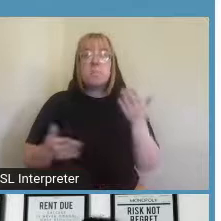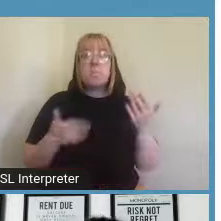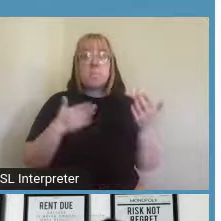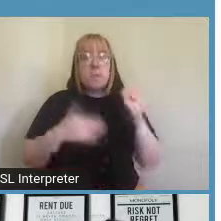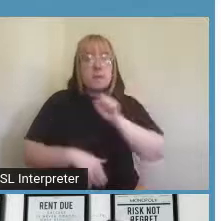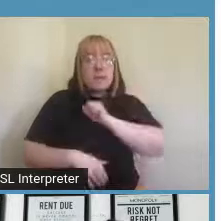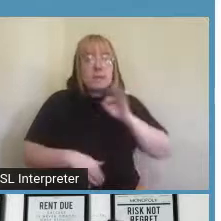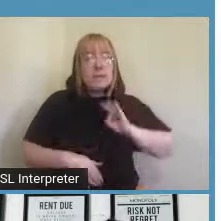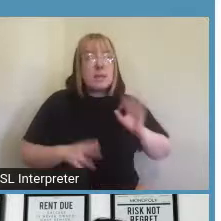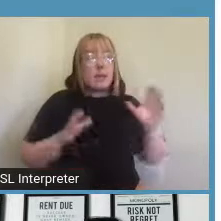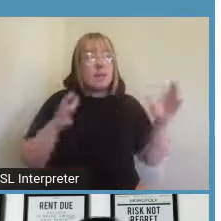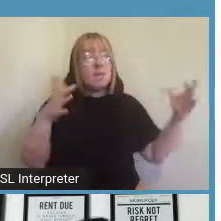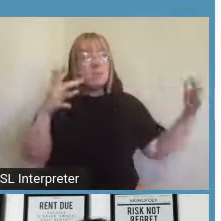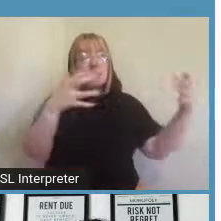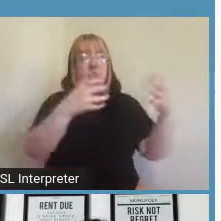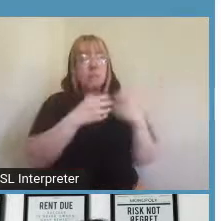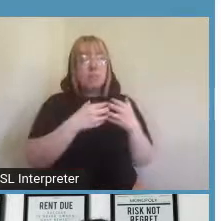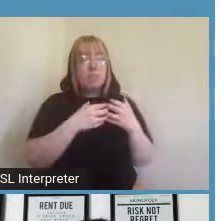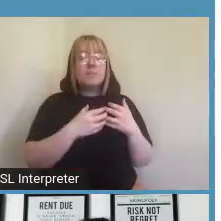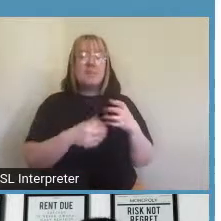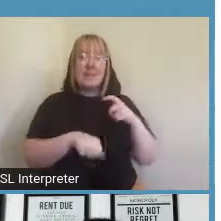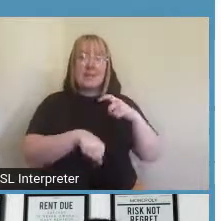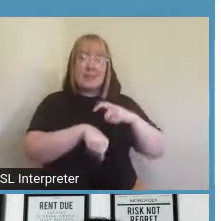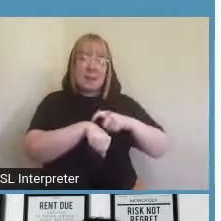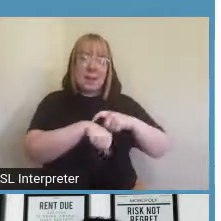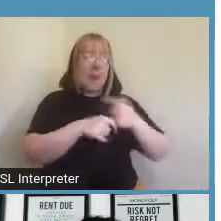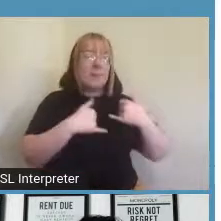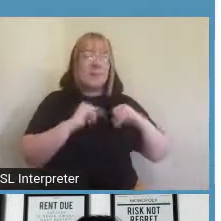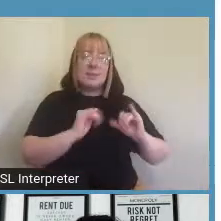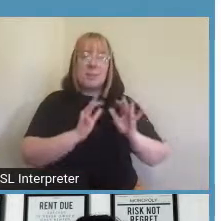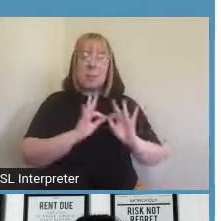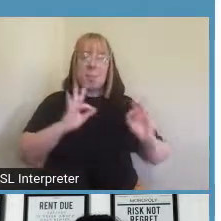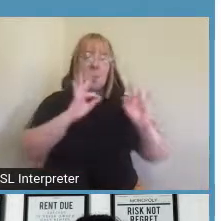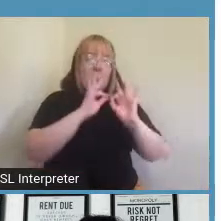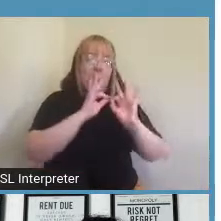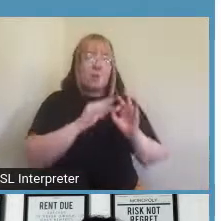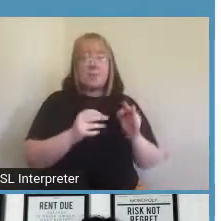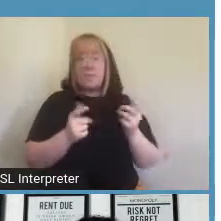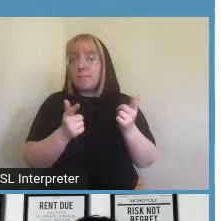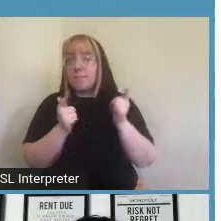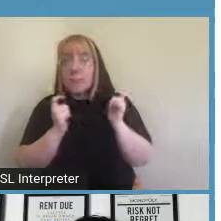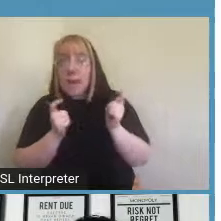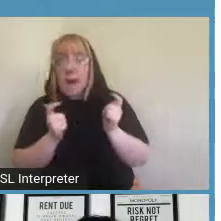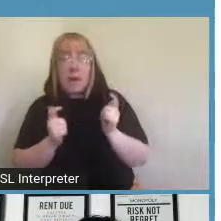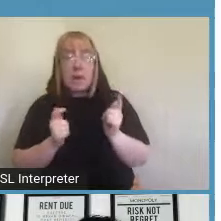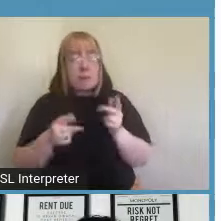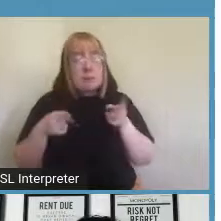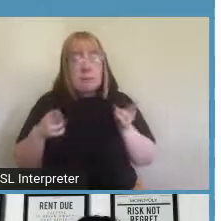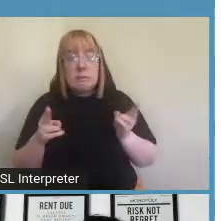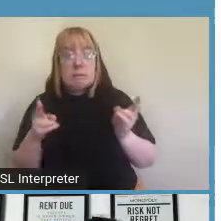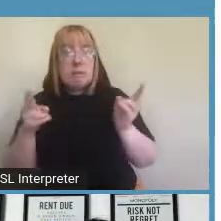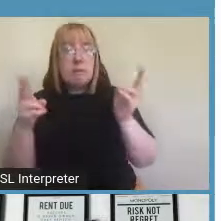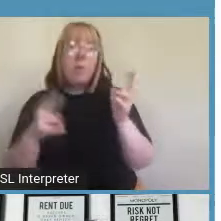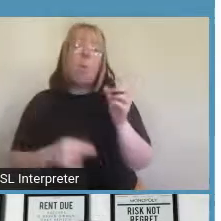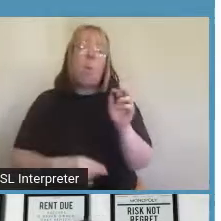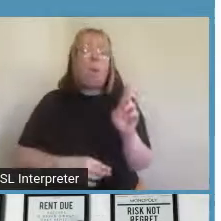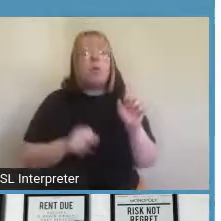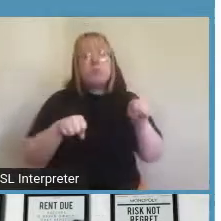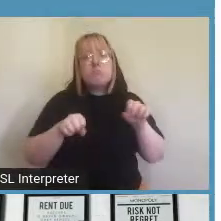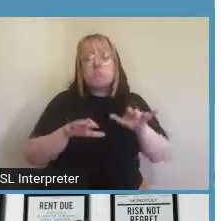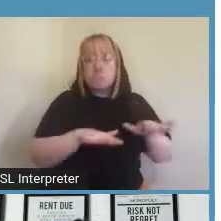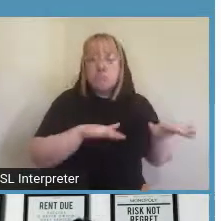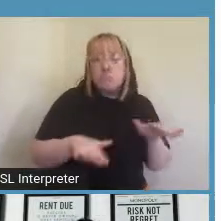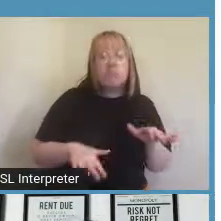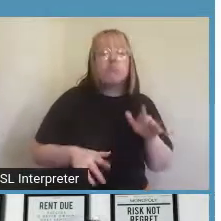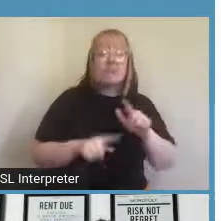a lot of the advantage around this certainly is time. Maybe you have a fast timeline, you're trying to get something done, being able to certainly have that support. A lot of the